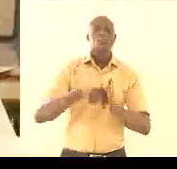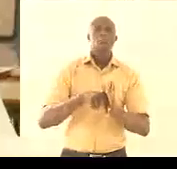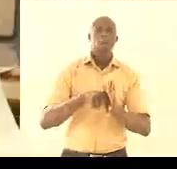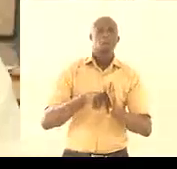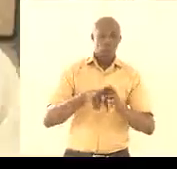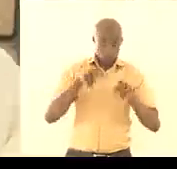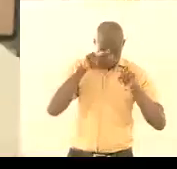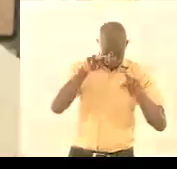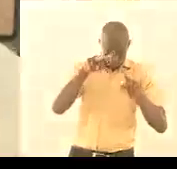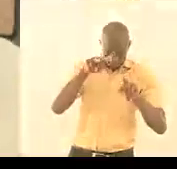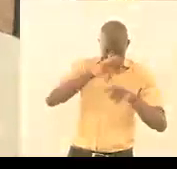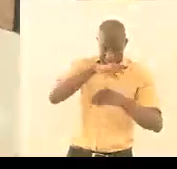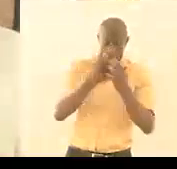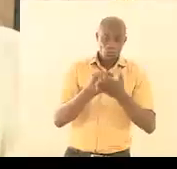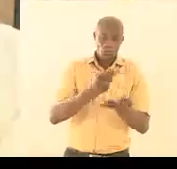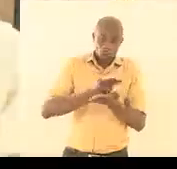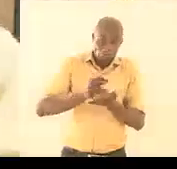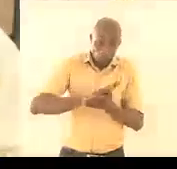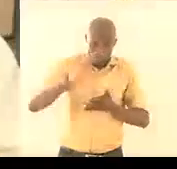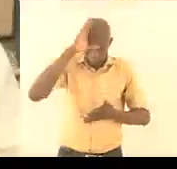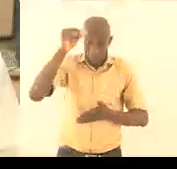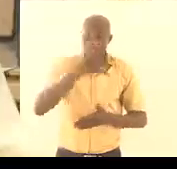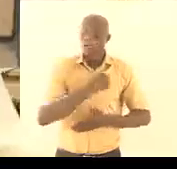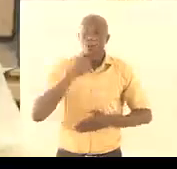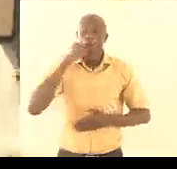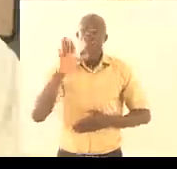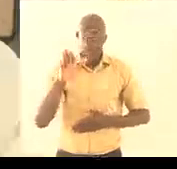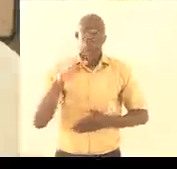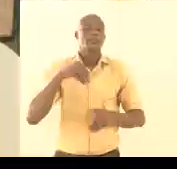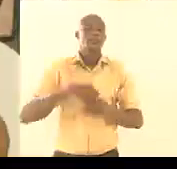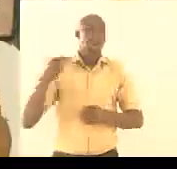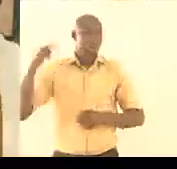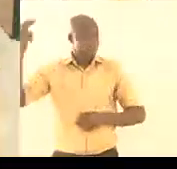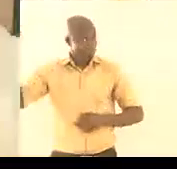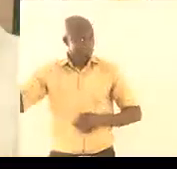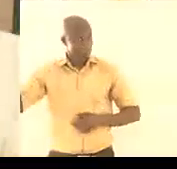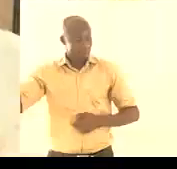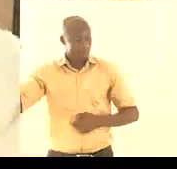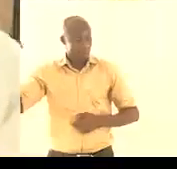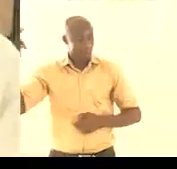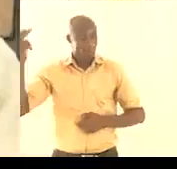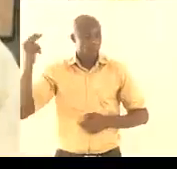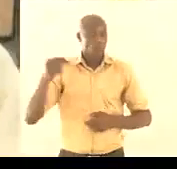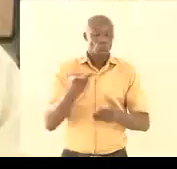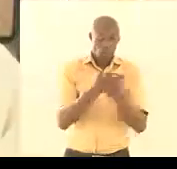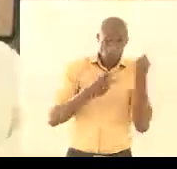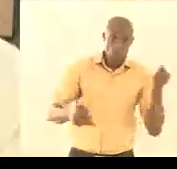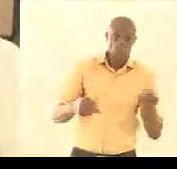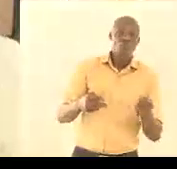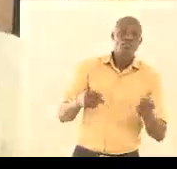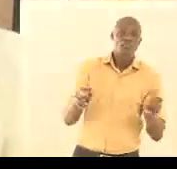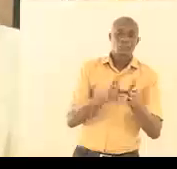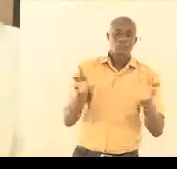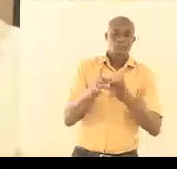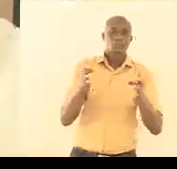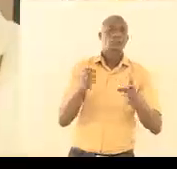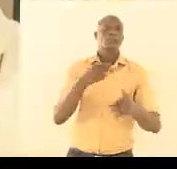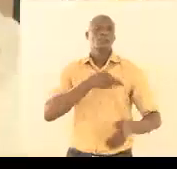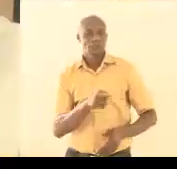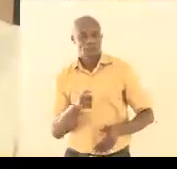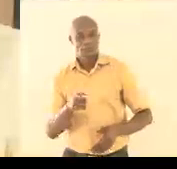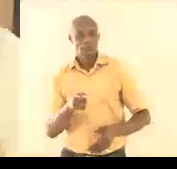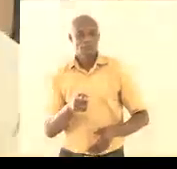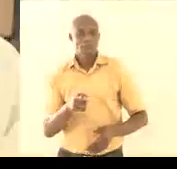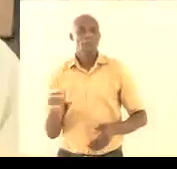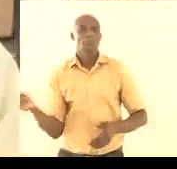Calmness. Look at all the holy men and women in history. Look at all the sages in history of both Christianity and other religions.